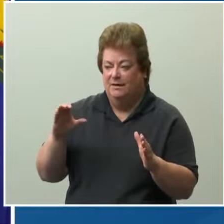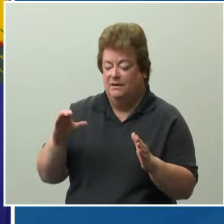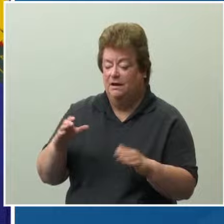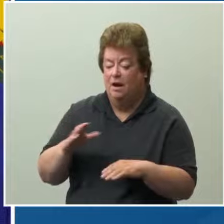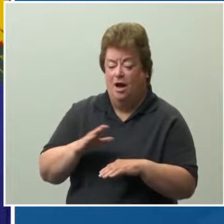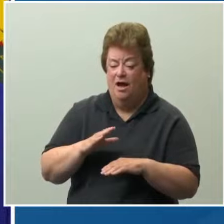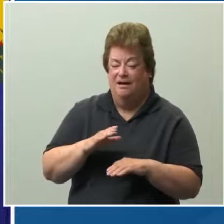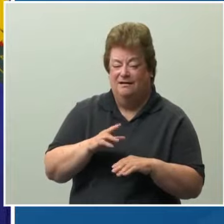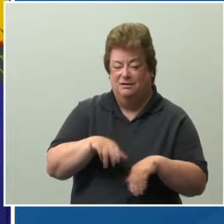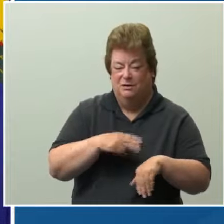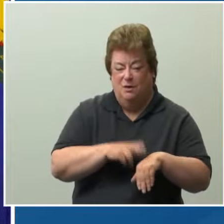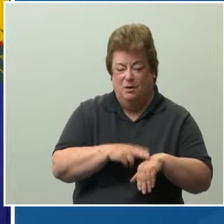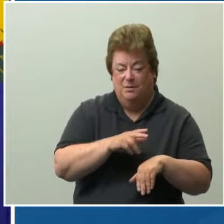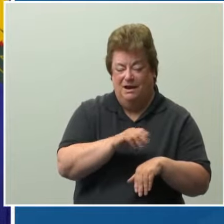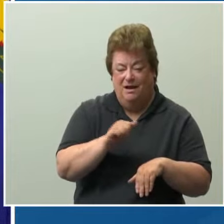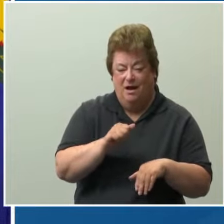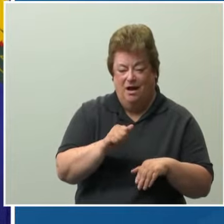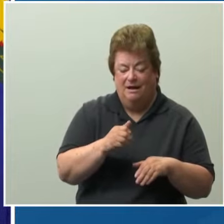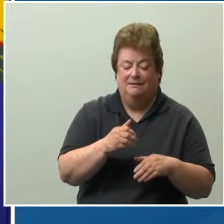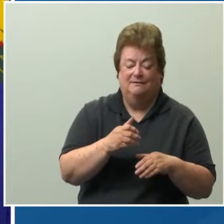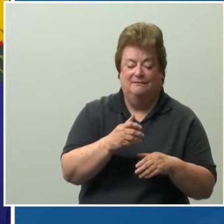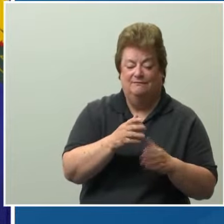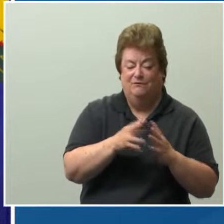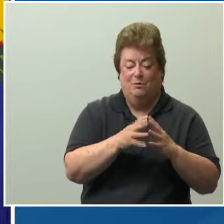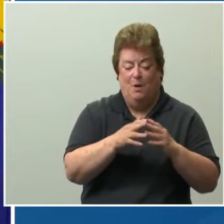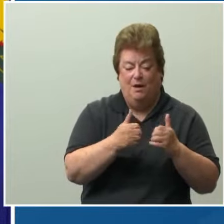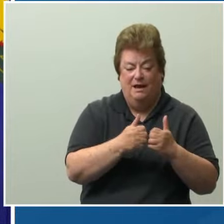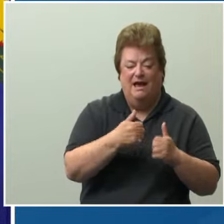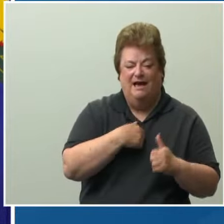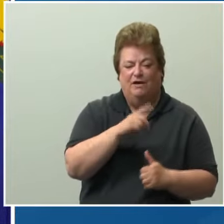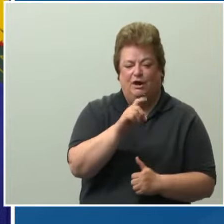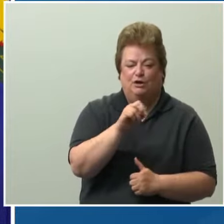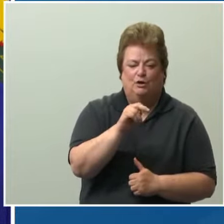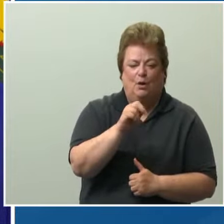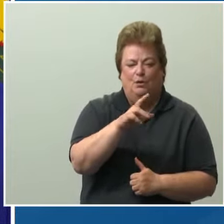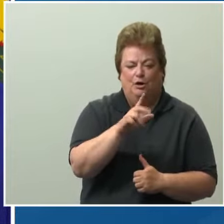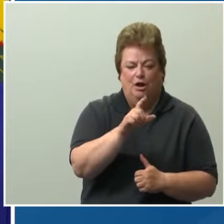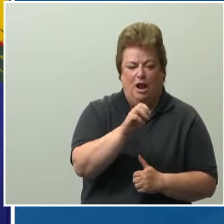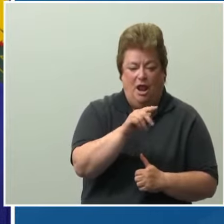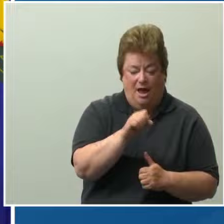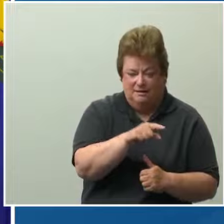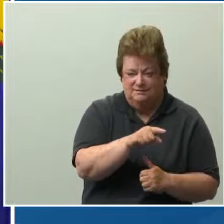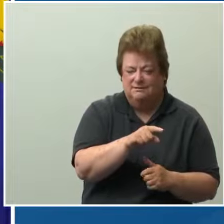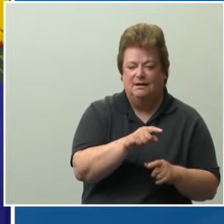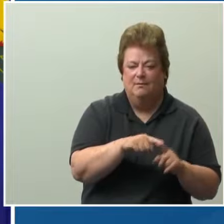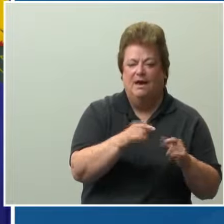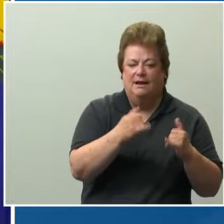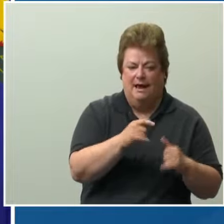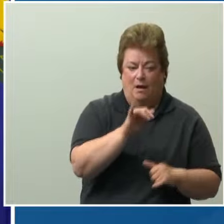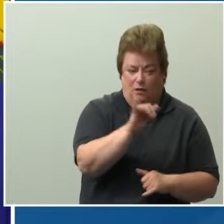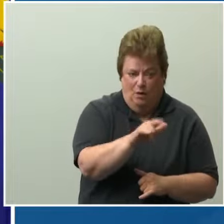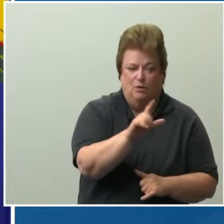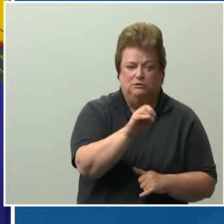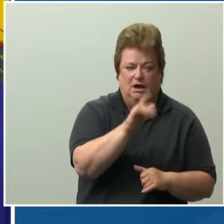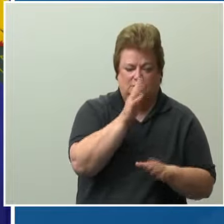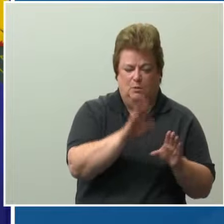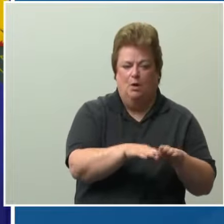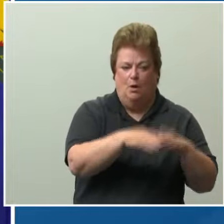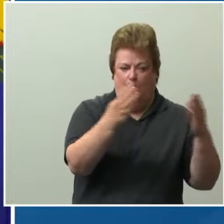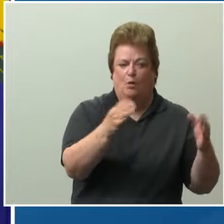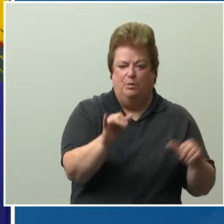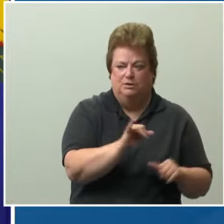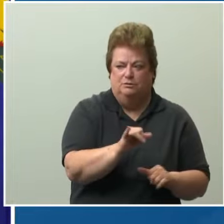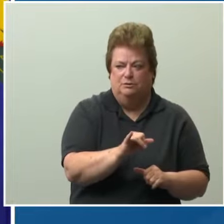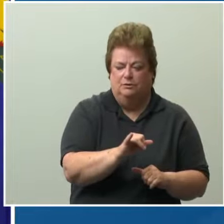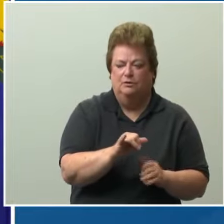game days, there's a lot of donor lots where only donors can park. Those lots will now be open for the entire public, so not limited.